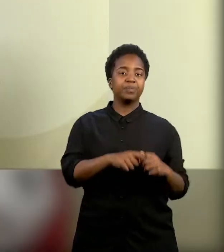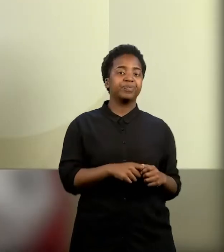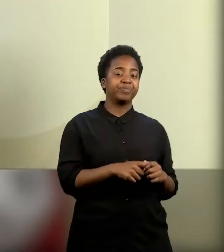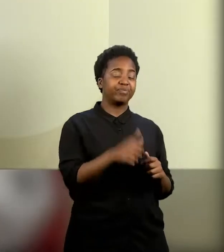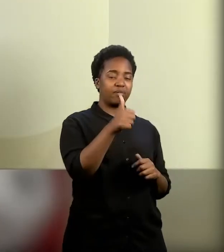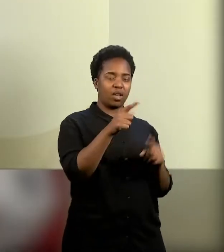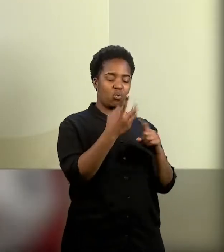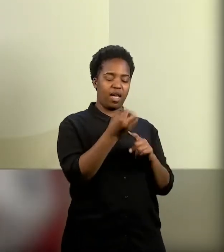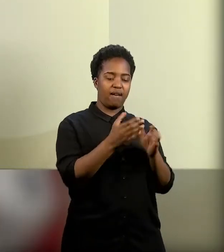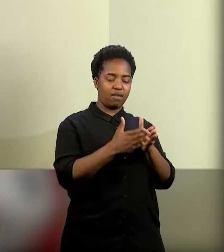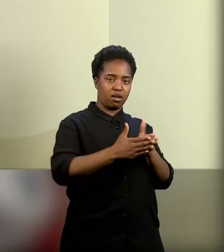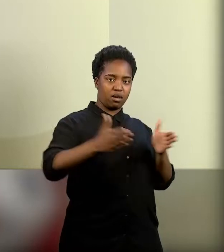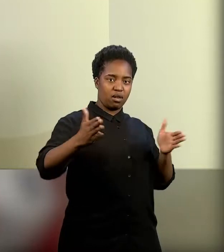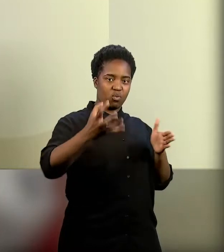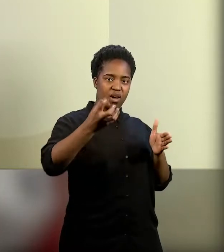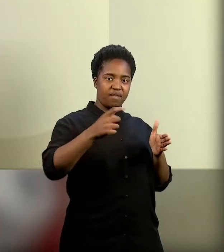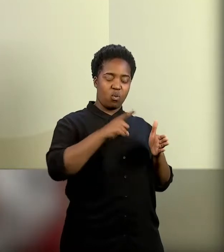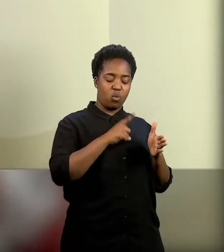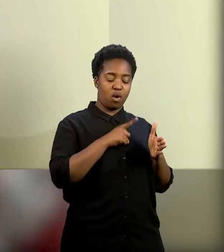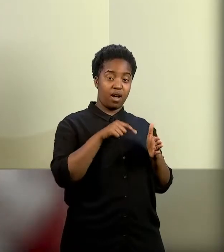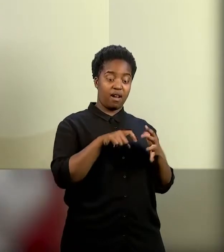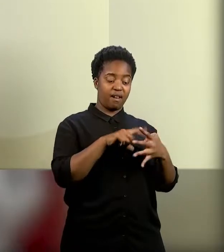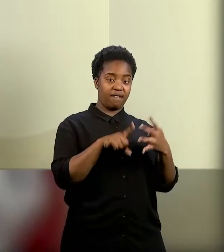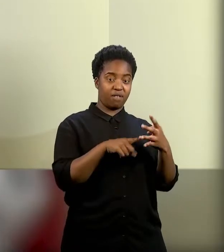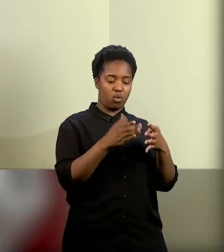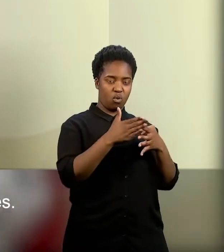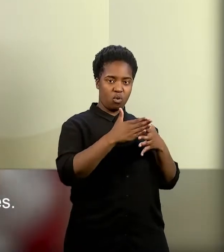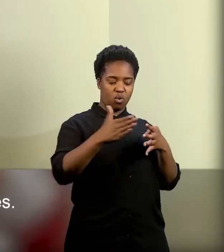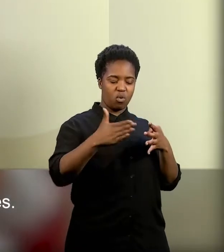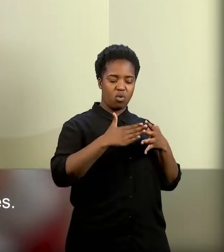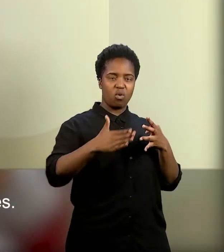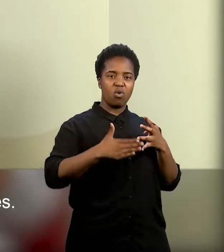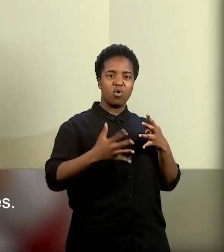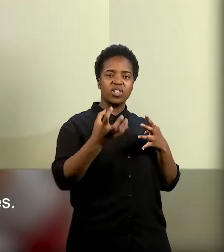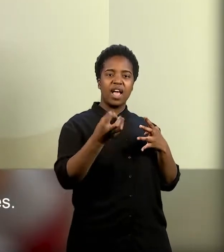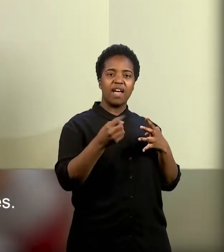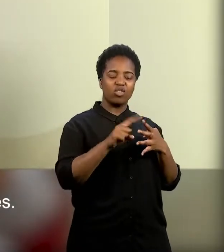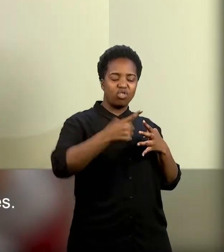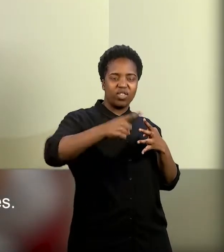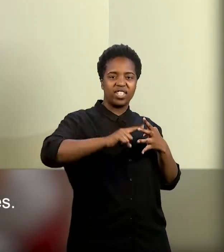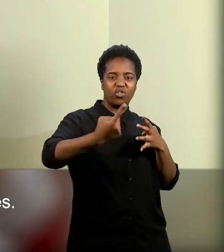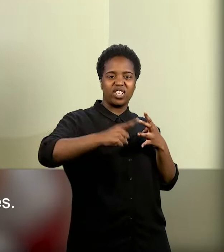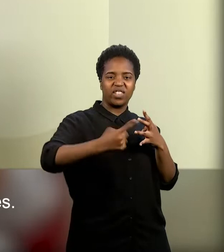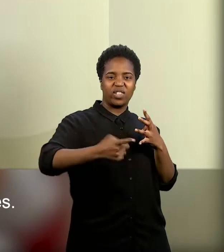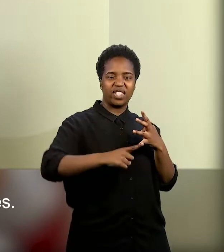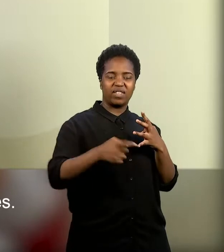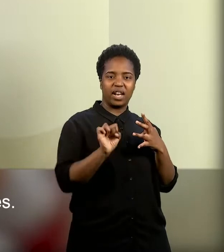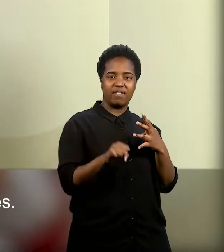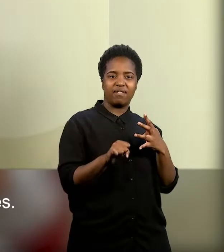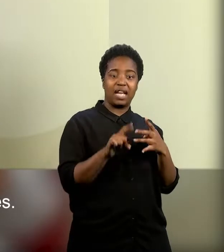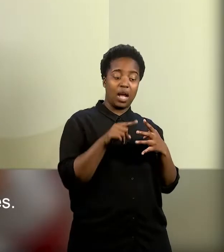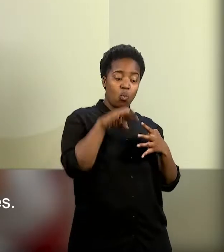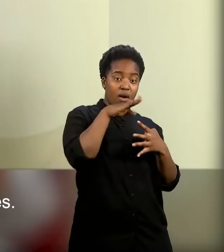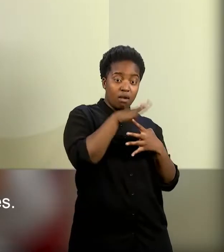think you need to look at a spectrum. So rather, because within those 4 categories, you still have differences. You still have people that